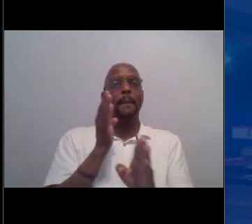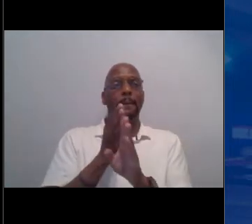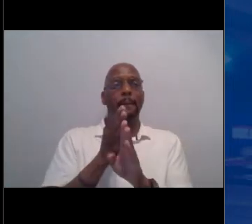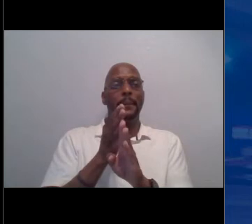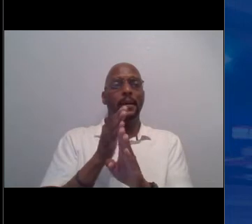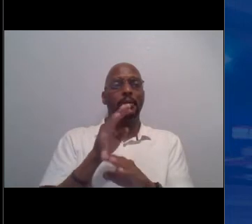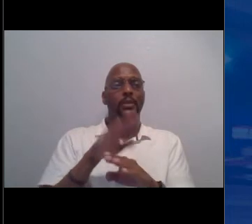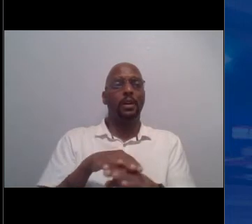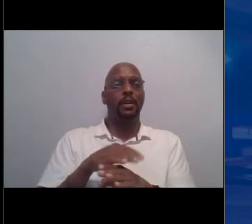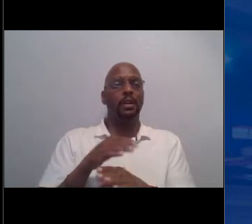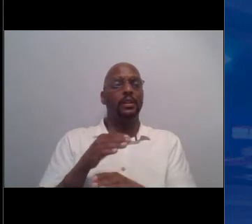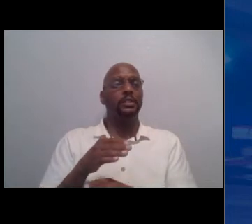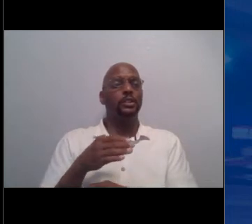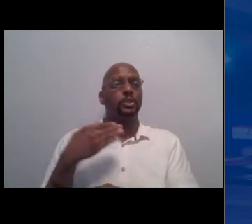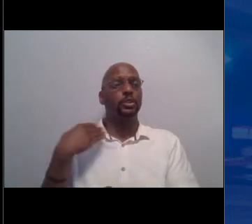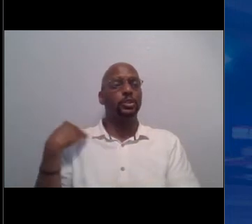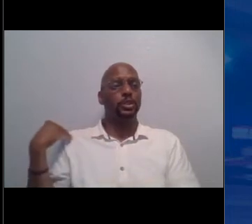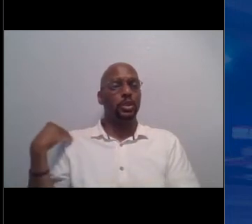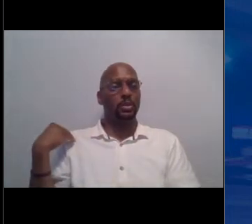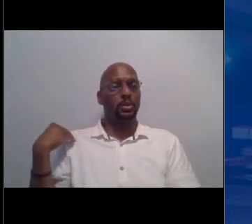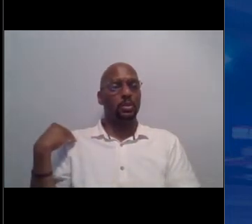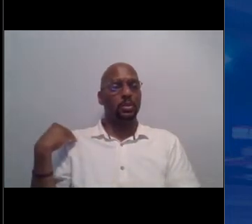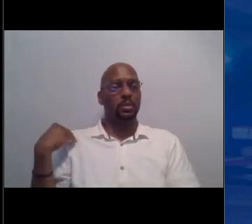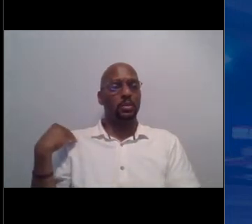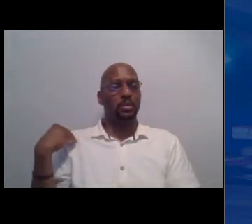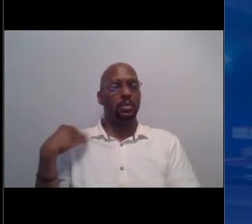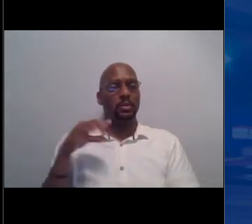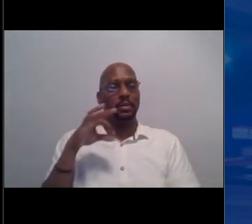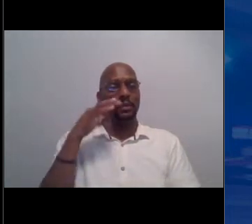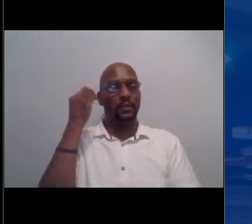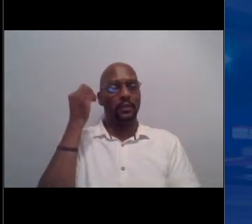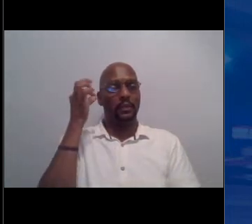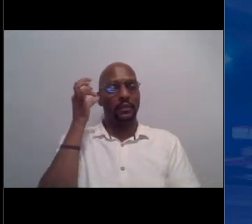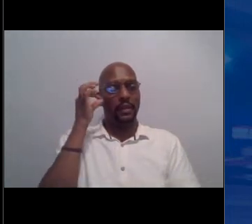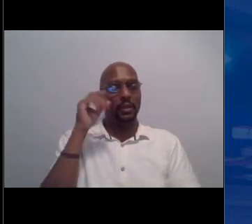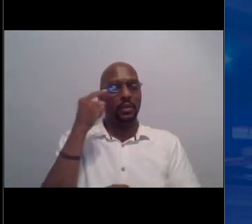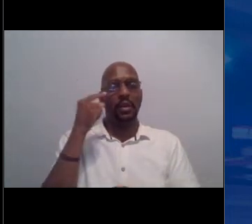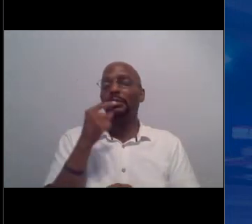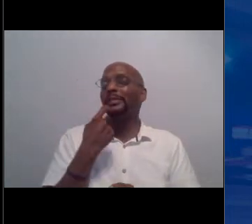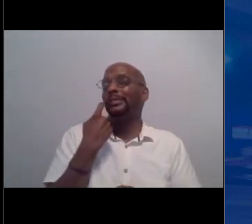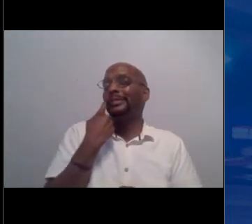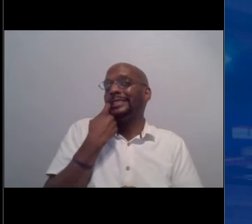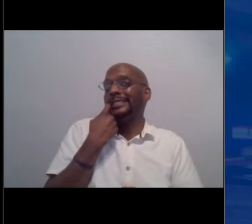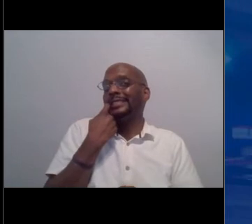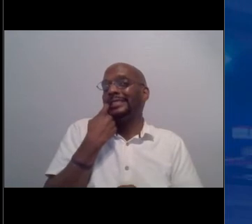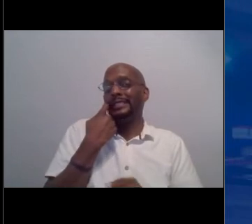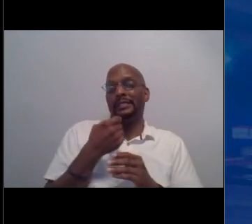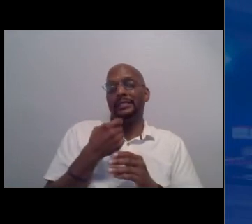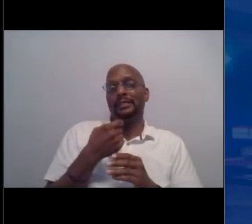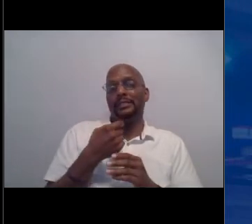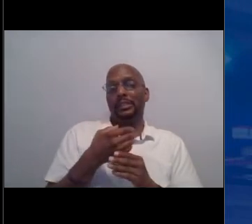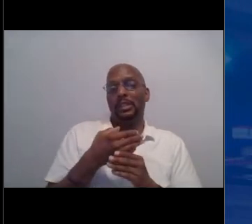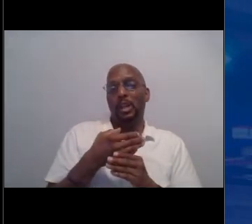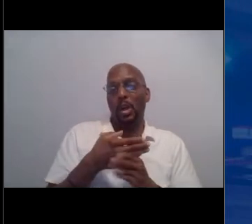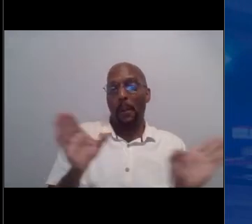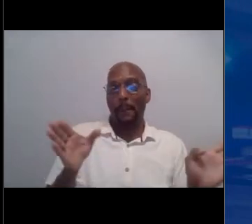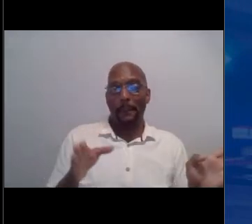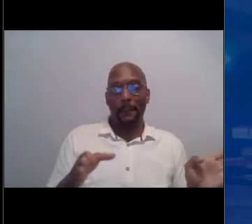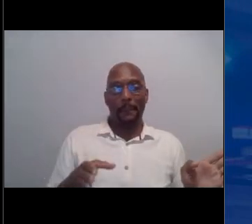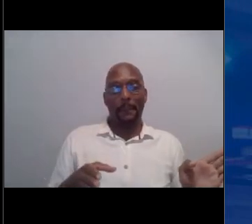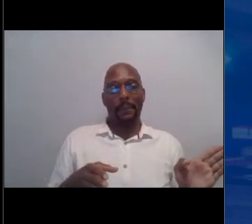that we are. In fact, the federal government just came out with a notice of